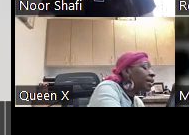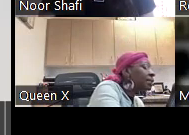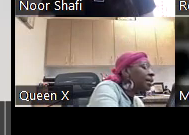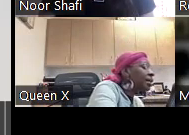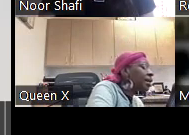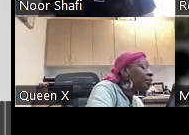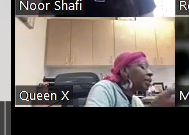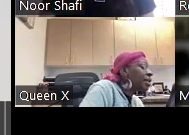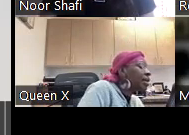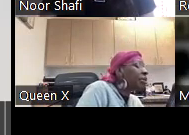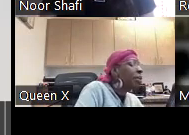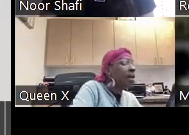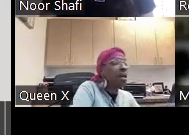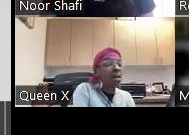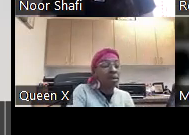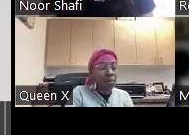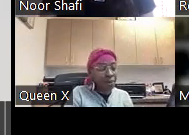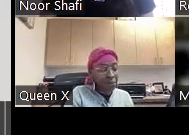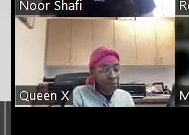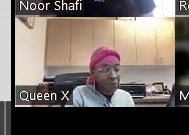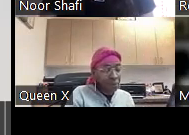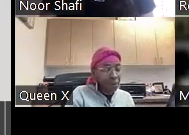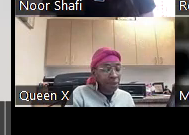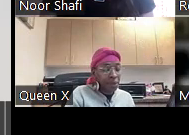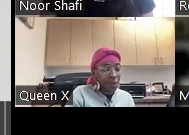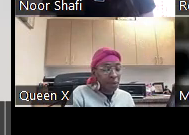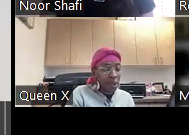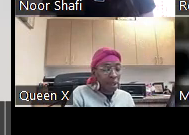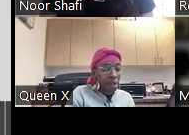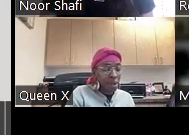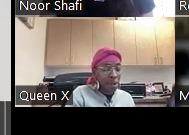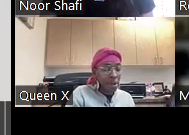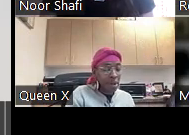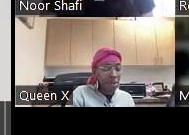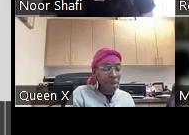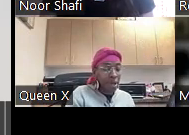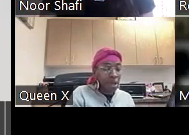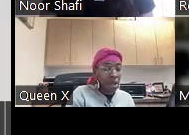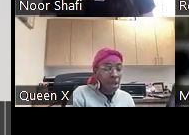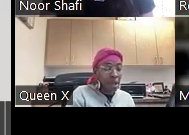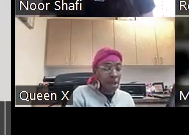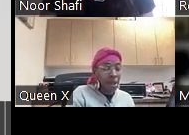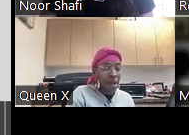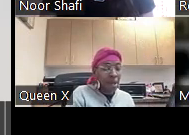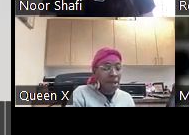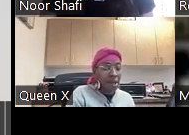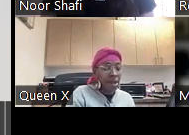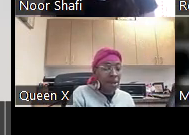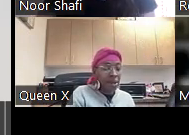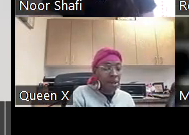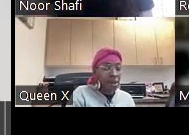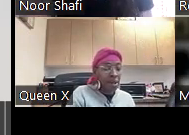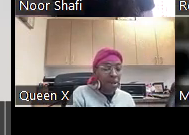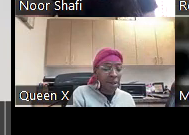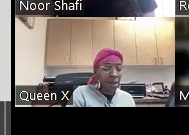I'm hearing that an introduction of the new people to council is important for you. Obviously, right, to create some safe space that we know who's